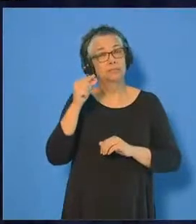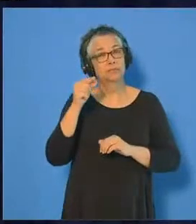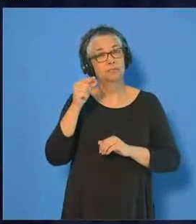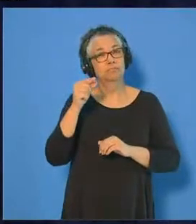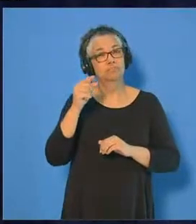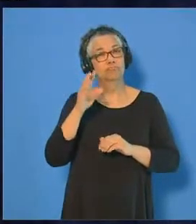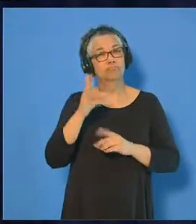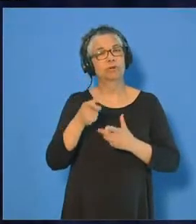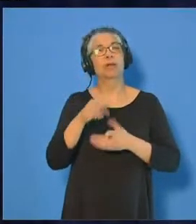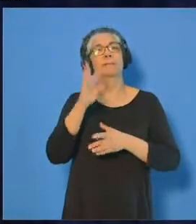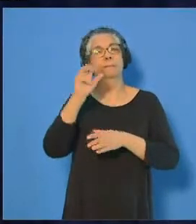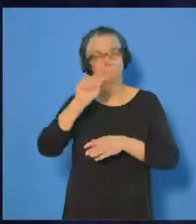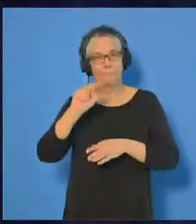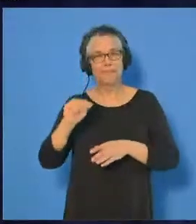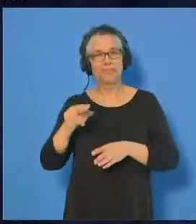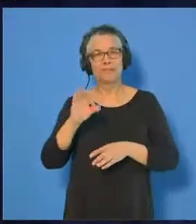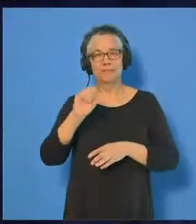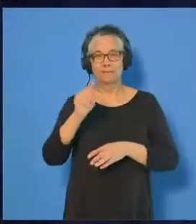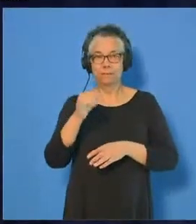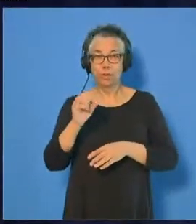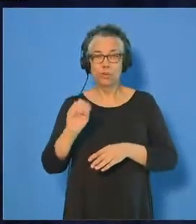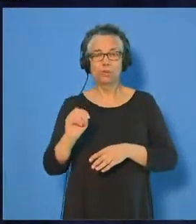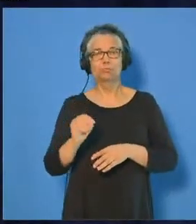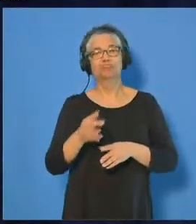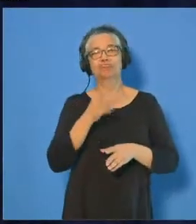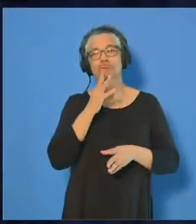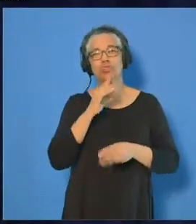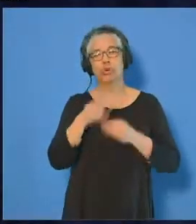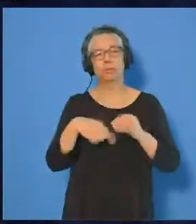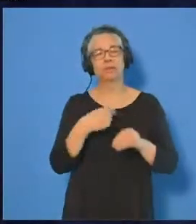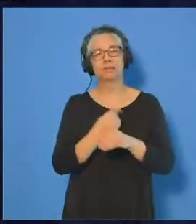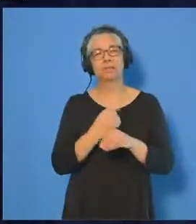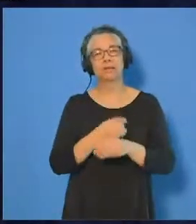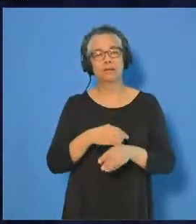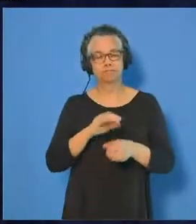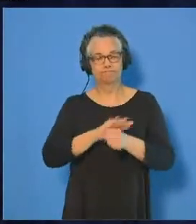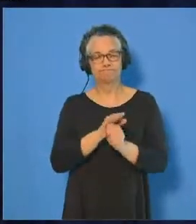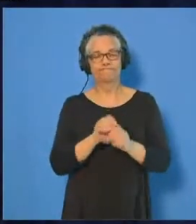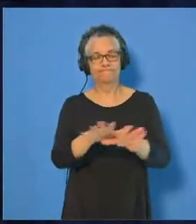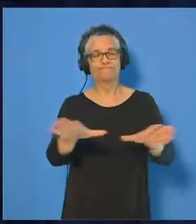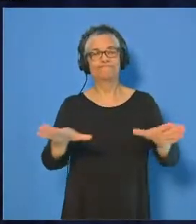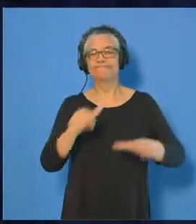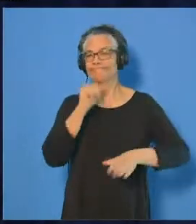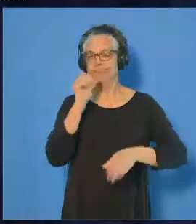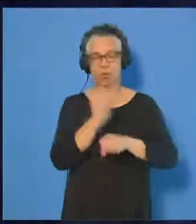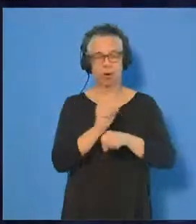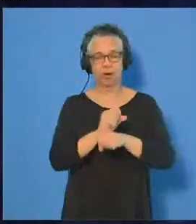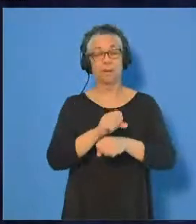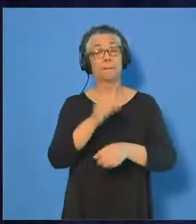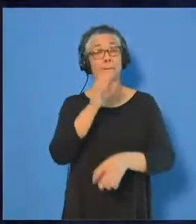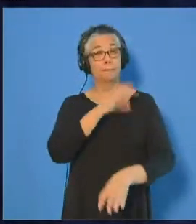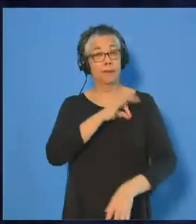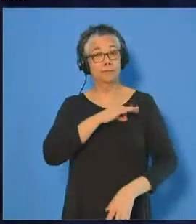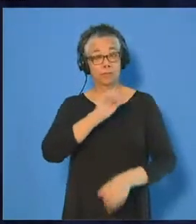Fogo will provide an update on the COVID-19 unemployment benefit, which was put in place as a bridge before financial